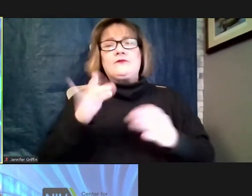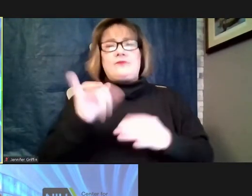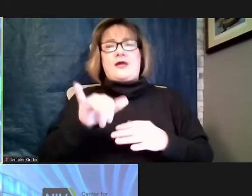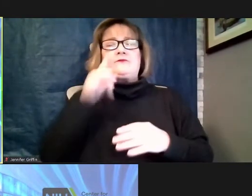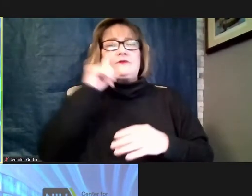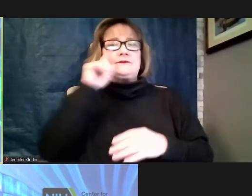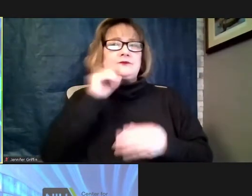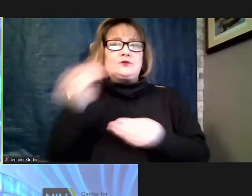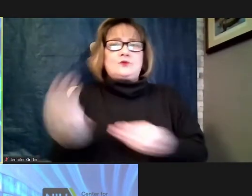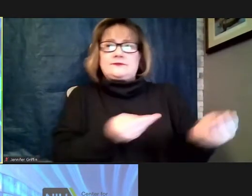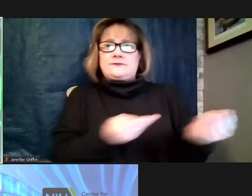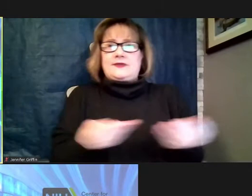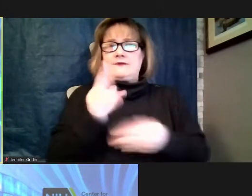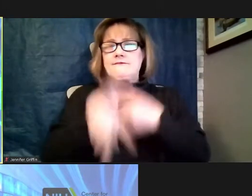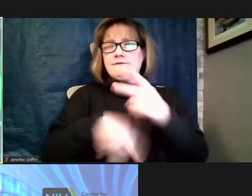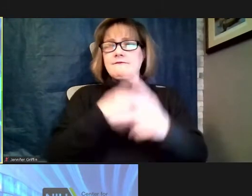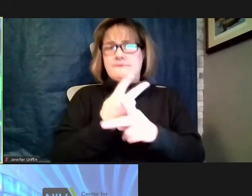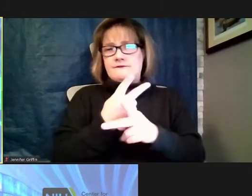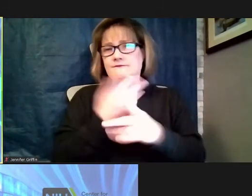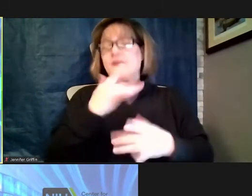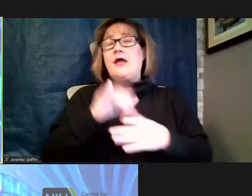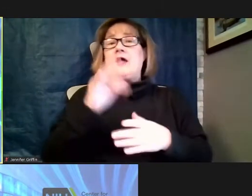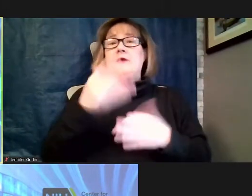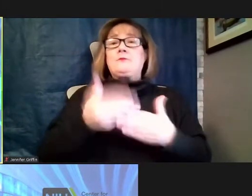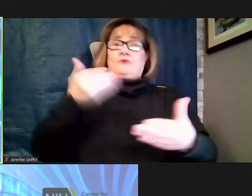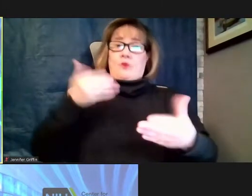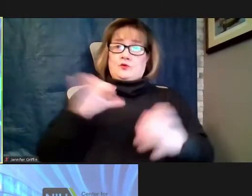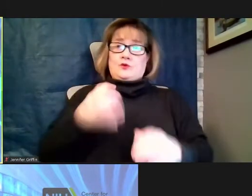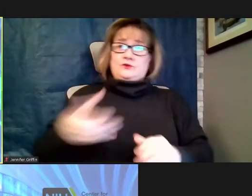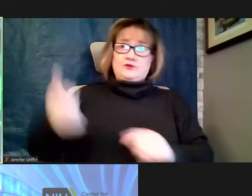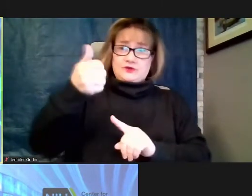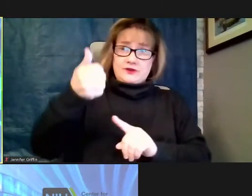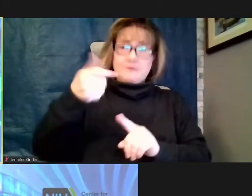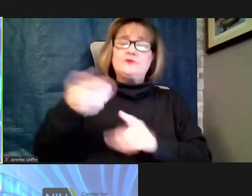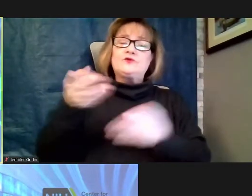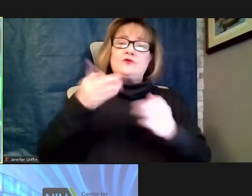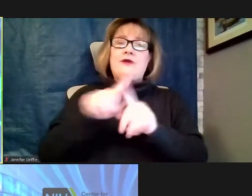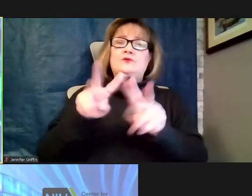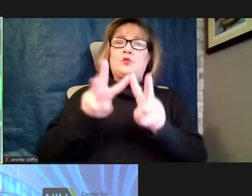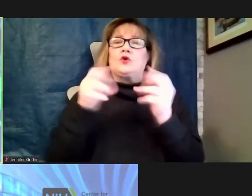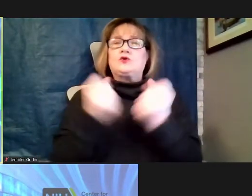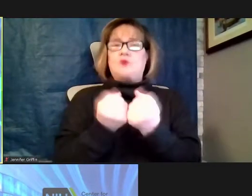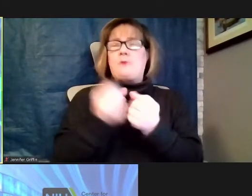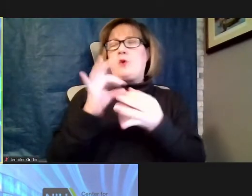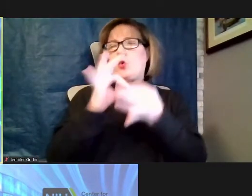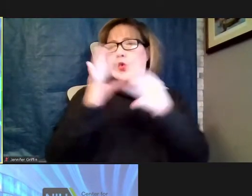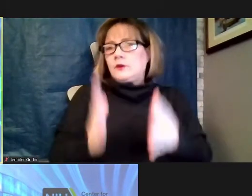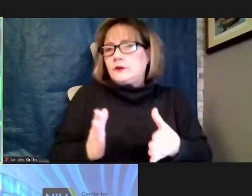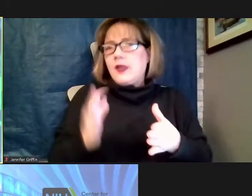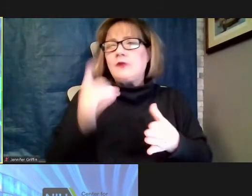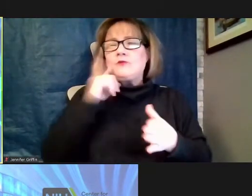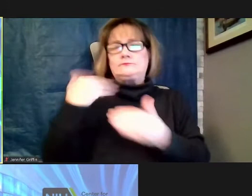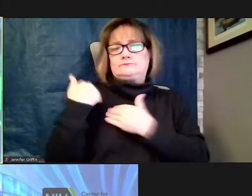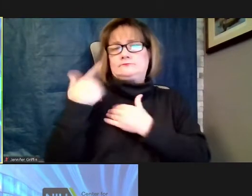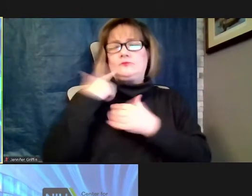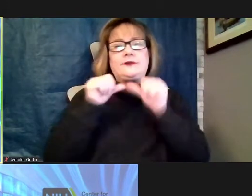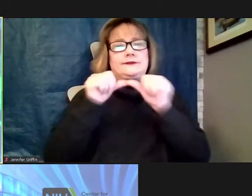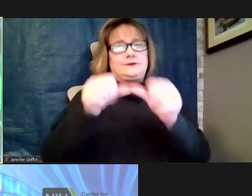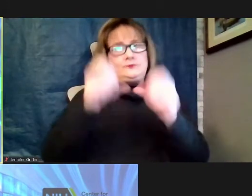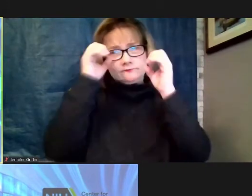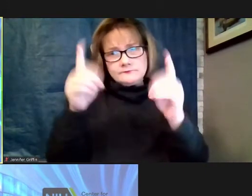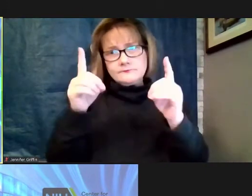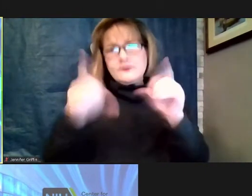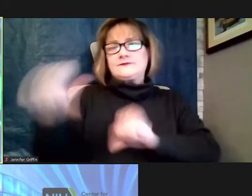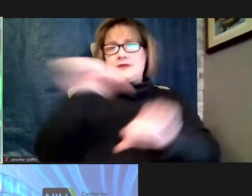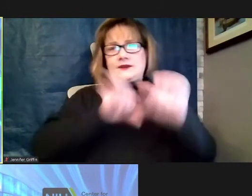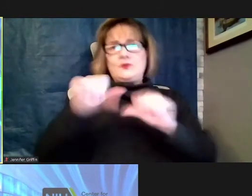transmitted infections. Prior to taking the role of chief, Dr. Steele served as a workshop coordinator responsible for the continuing education of